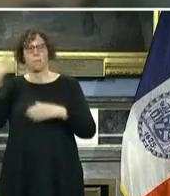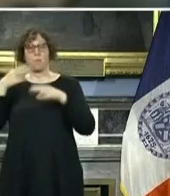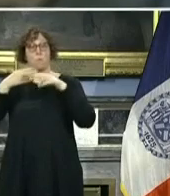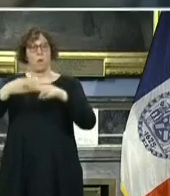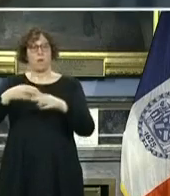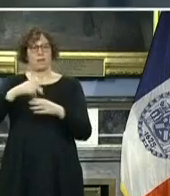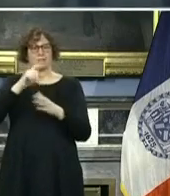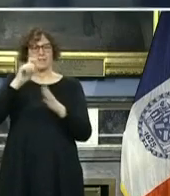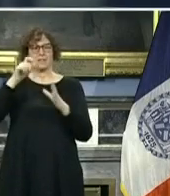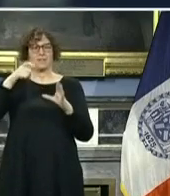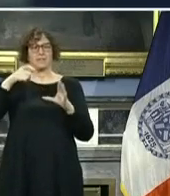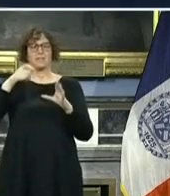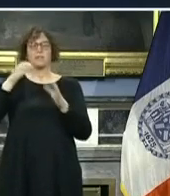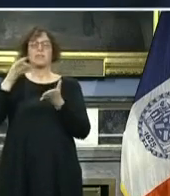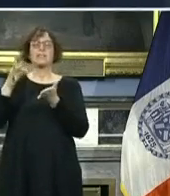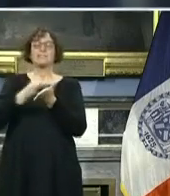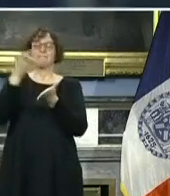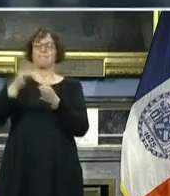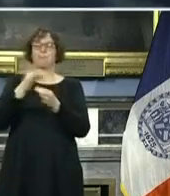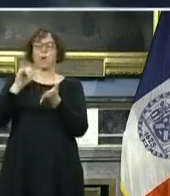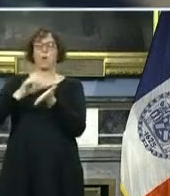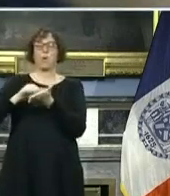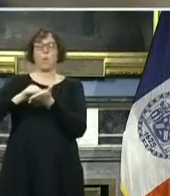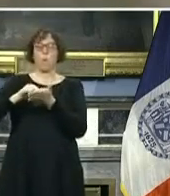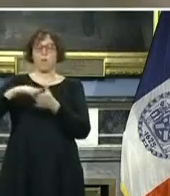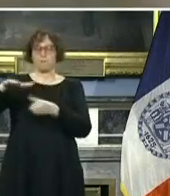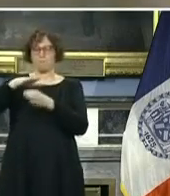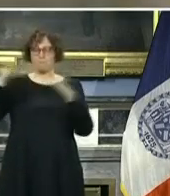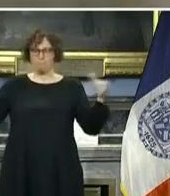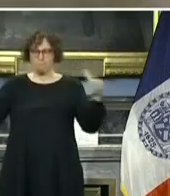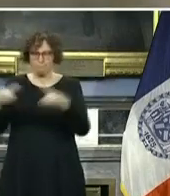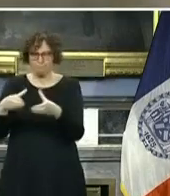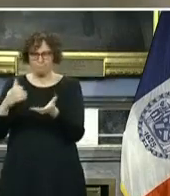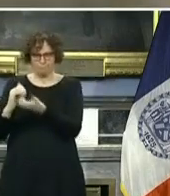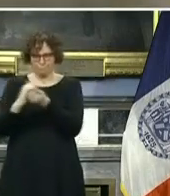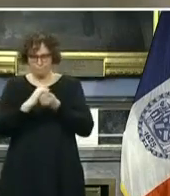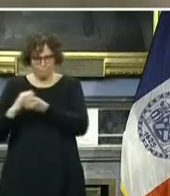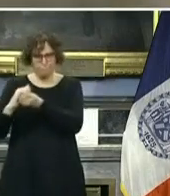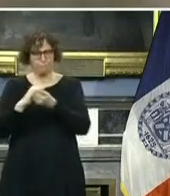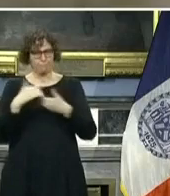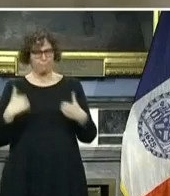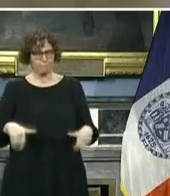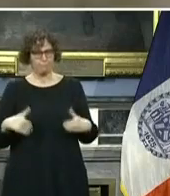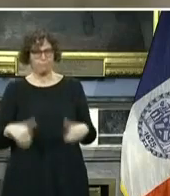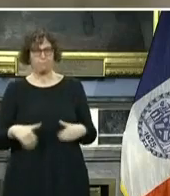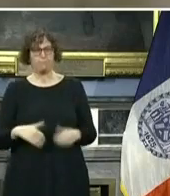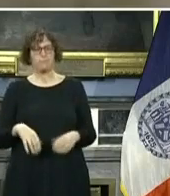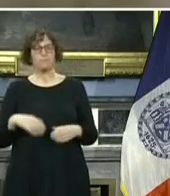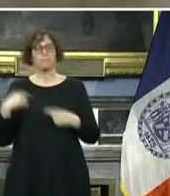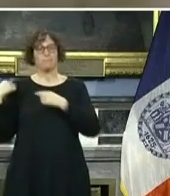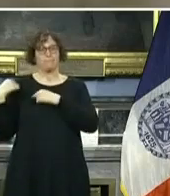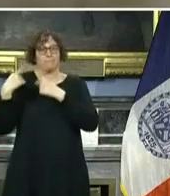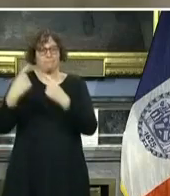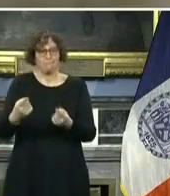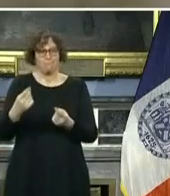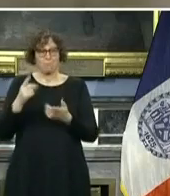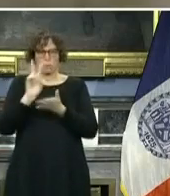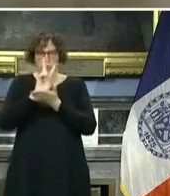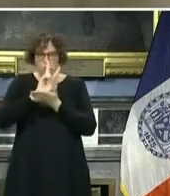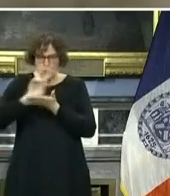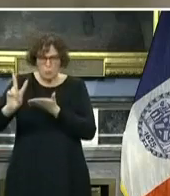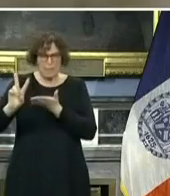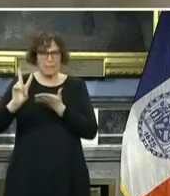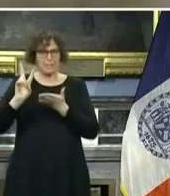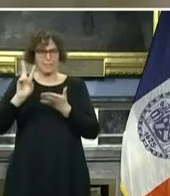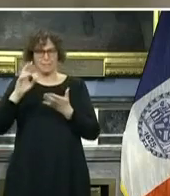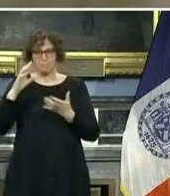days ago. But in that time, we've been lucky enough to witness such tremendous support and generosity, not only from the